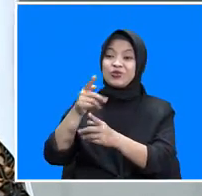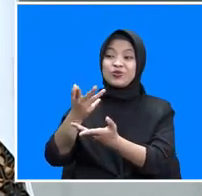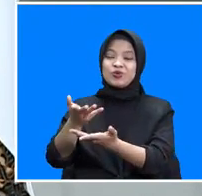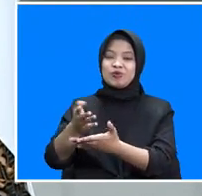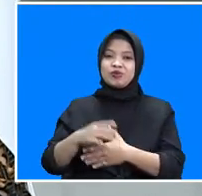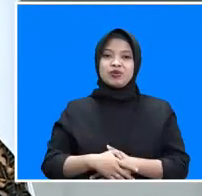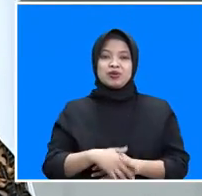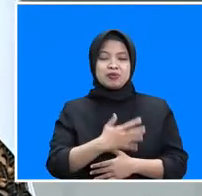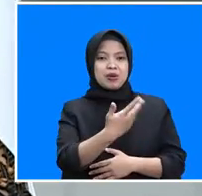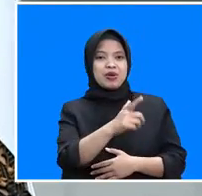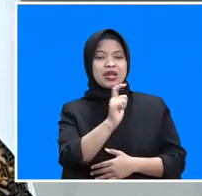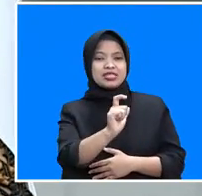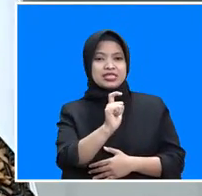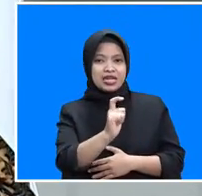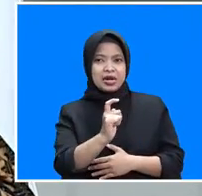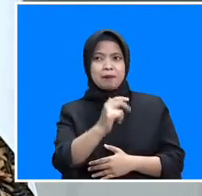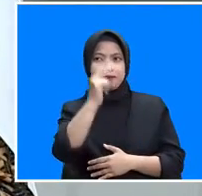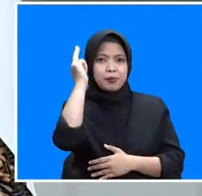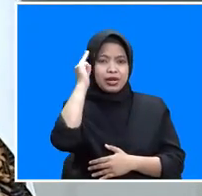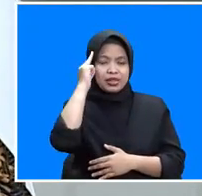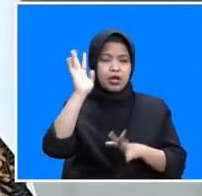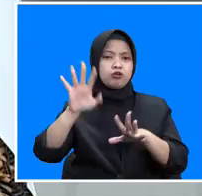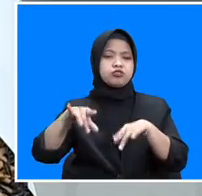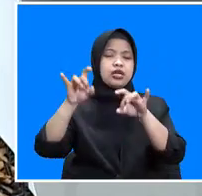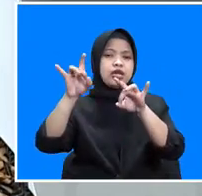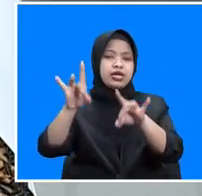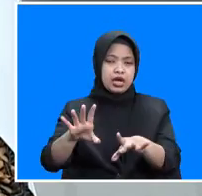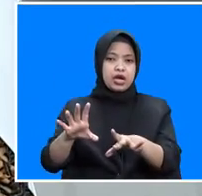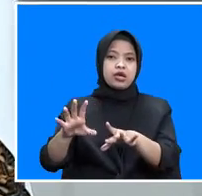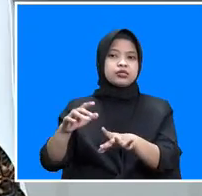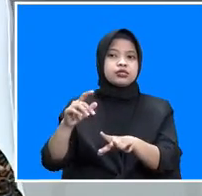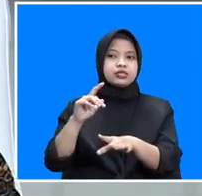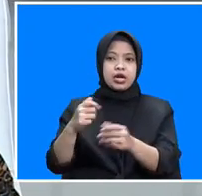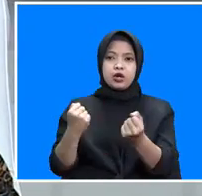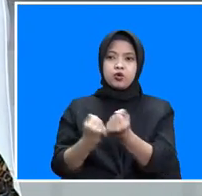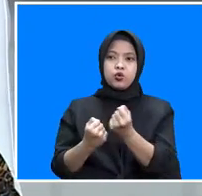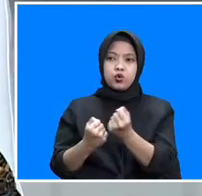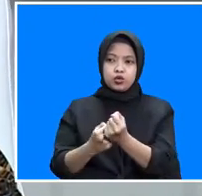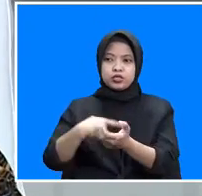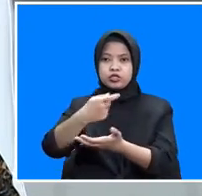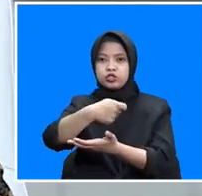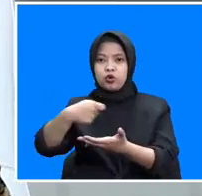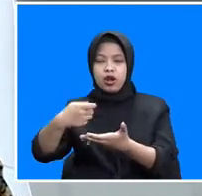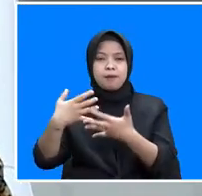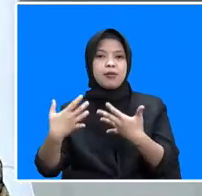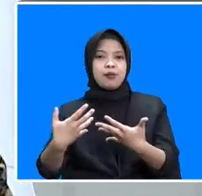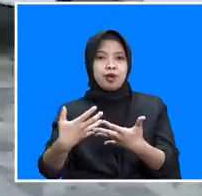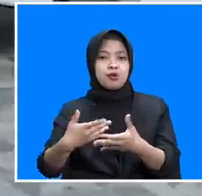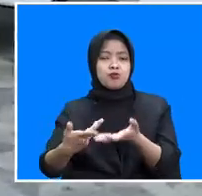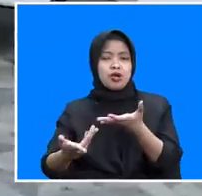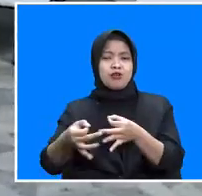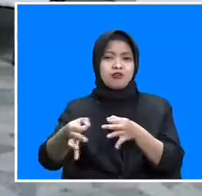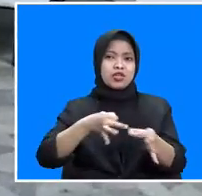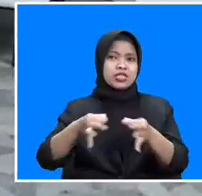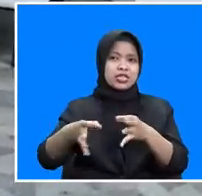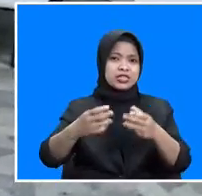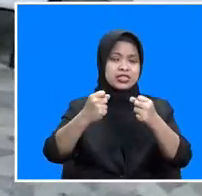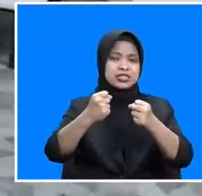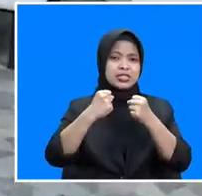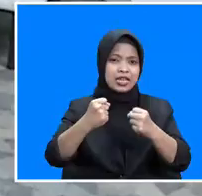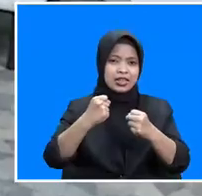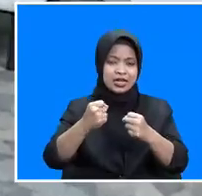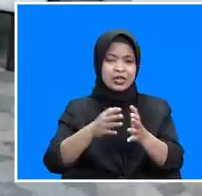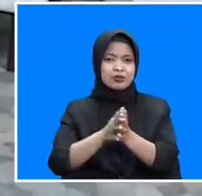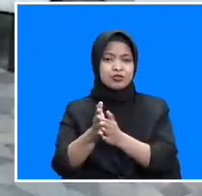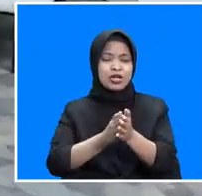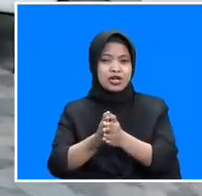the Australian government support schools with their health and sanitation facilities? Thanks, Pak